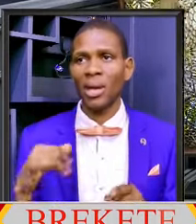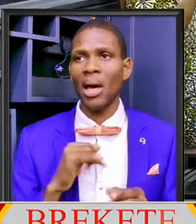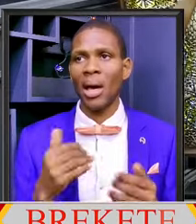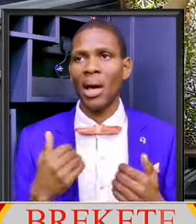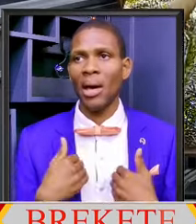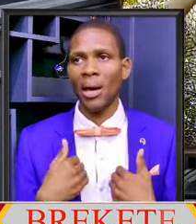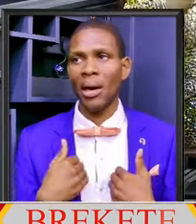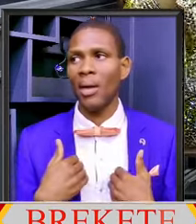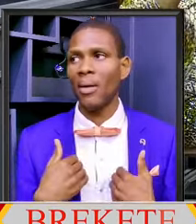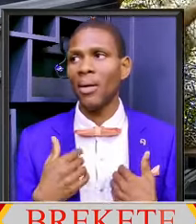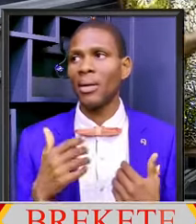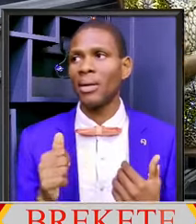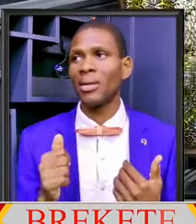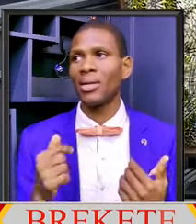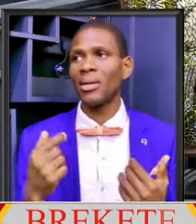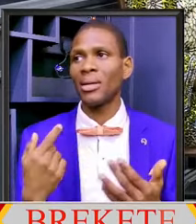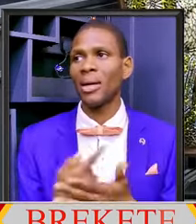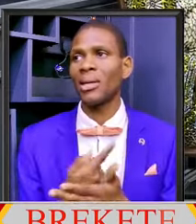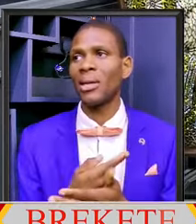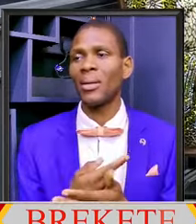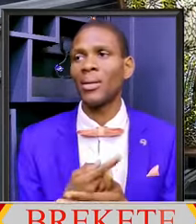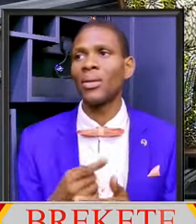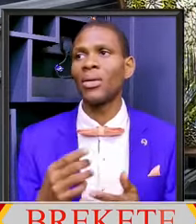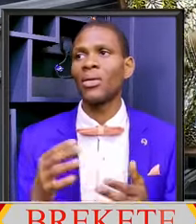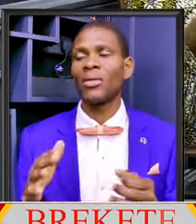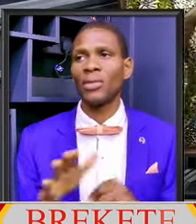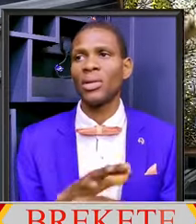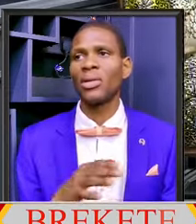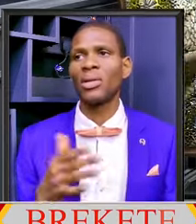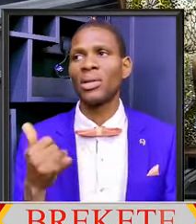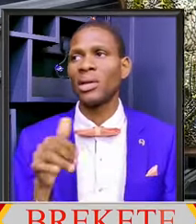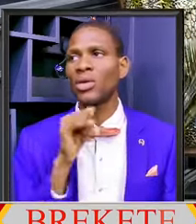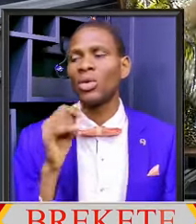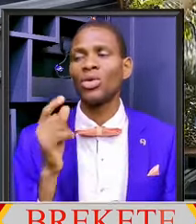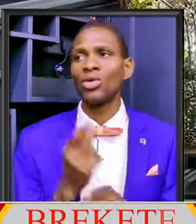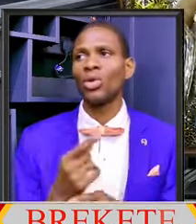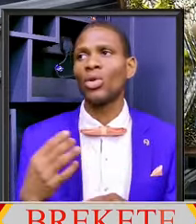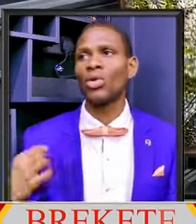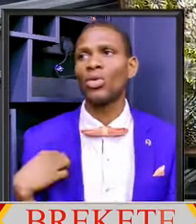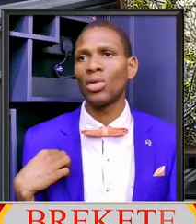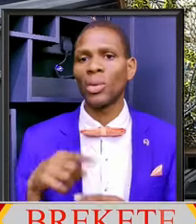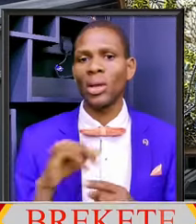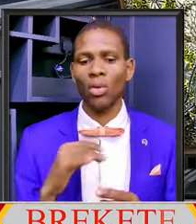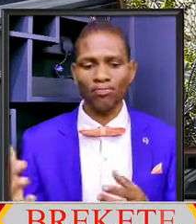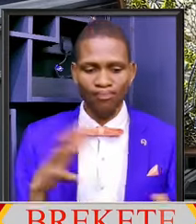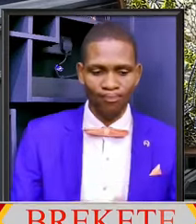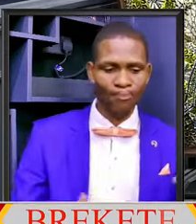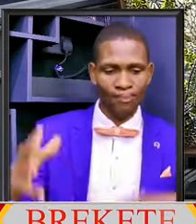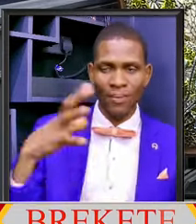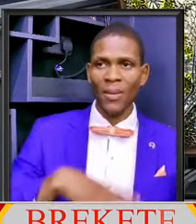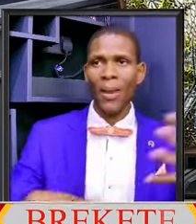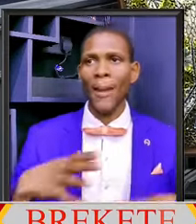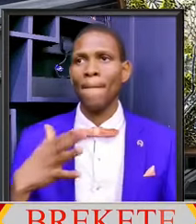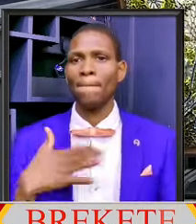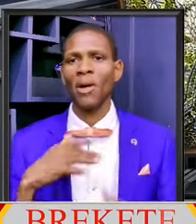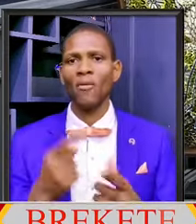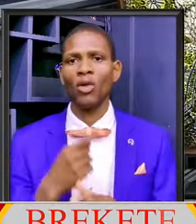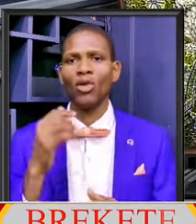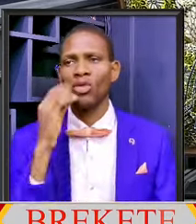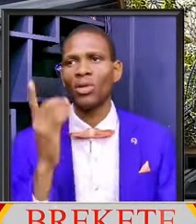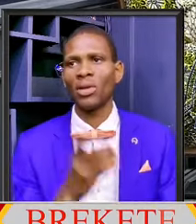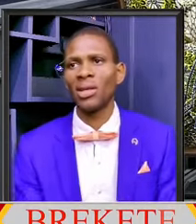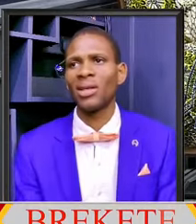have a Ghana must go filled up. They are not just clothes. When I was packing them, my first